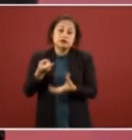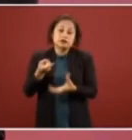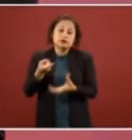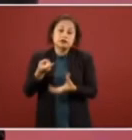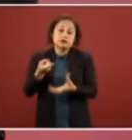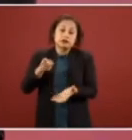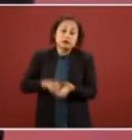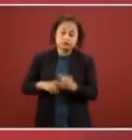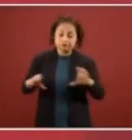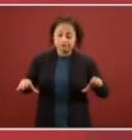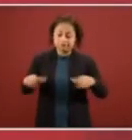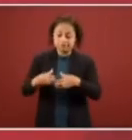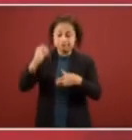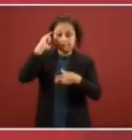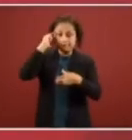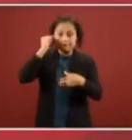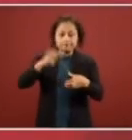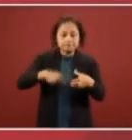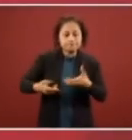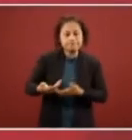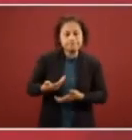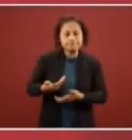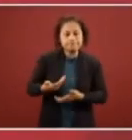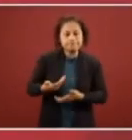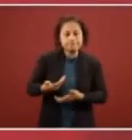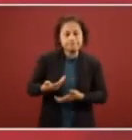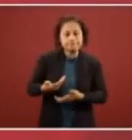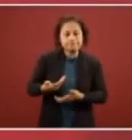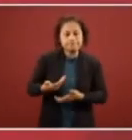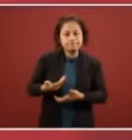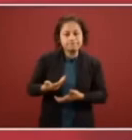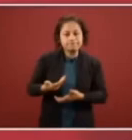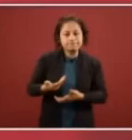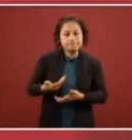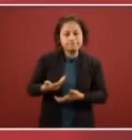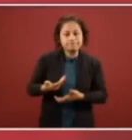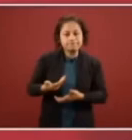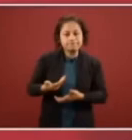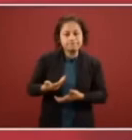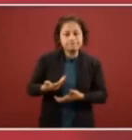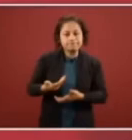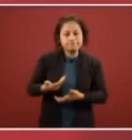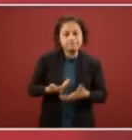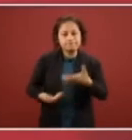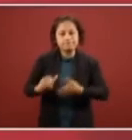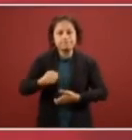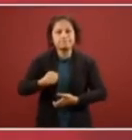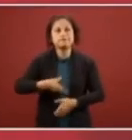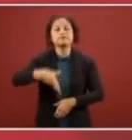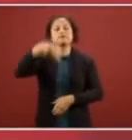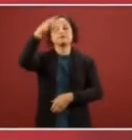how to work. En favor de los pobres. In favor of the impoverished.